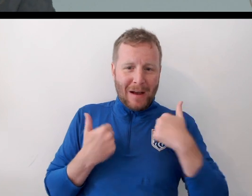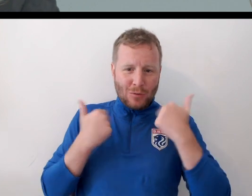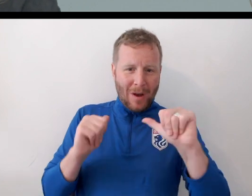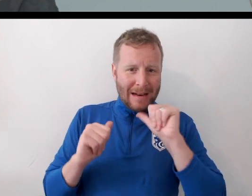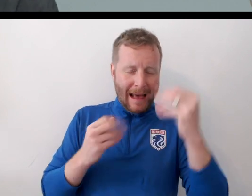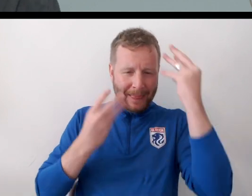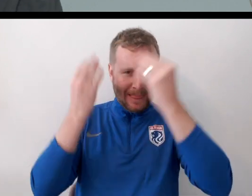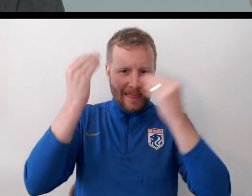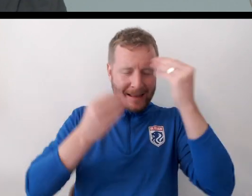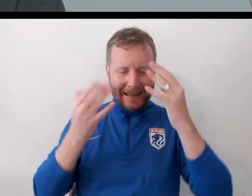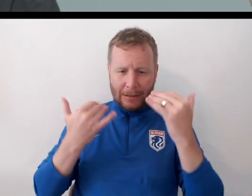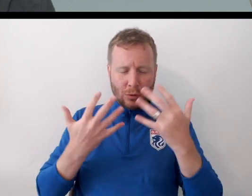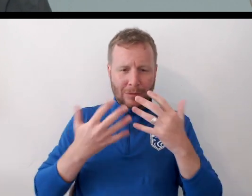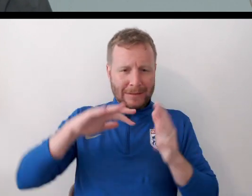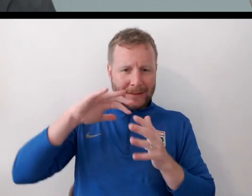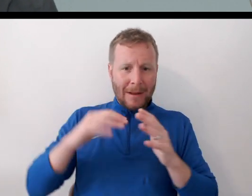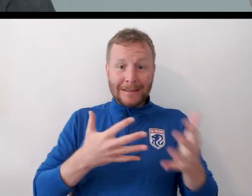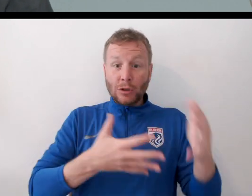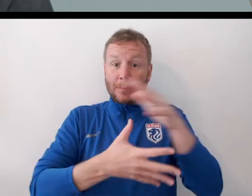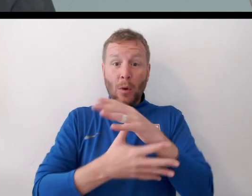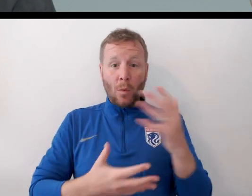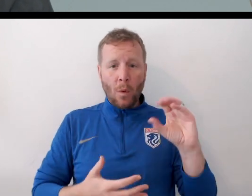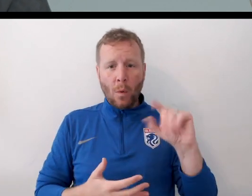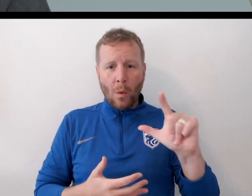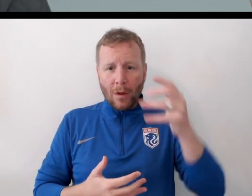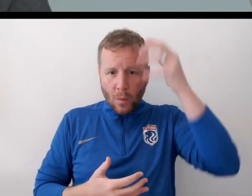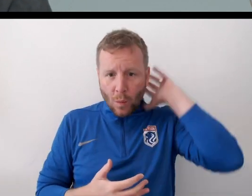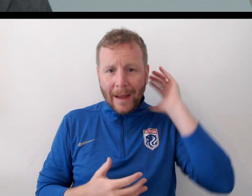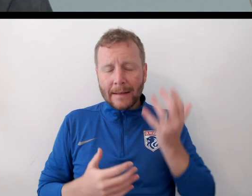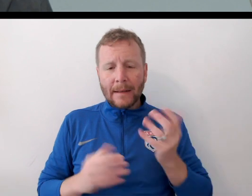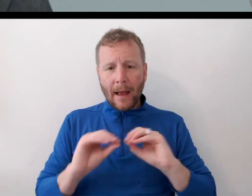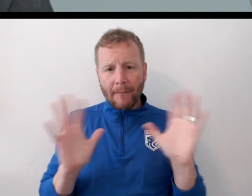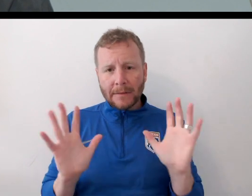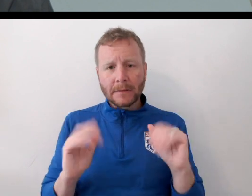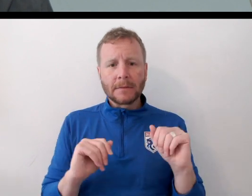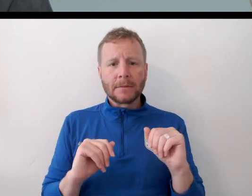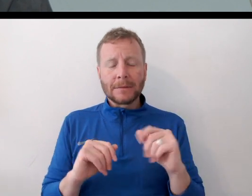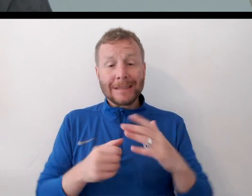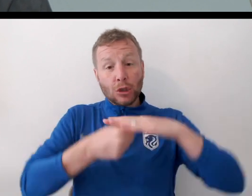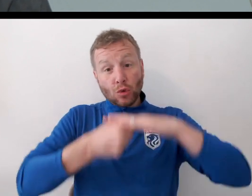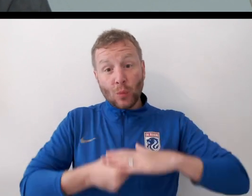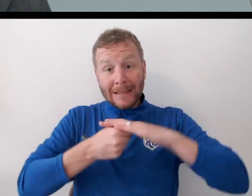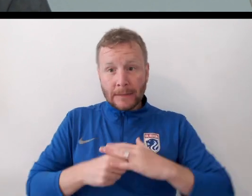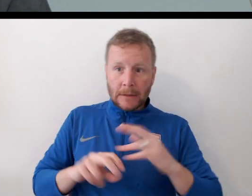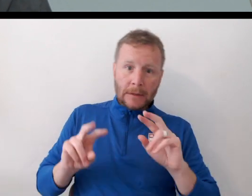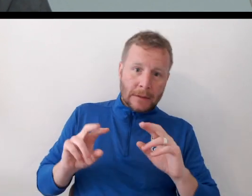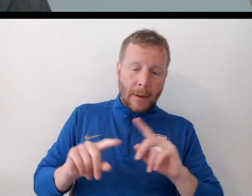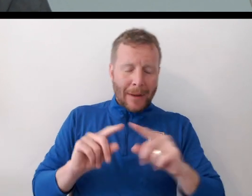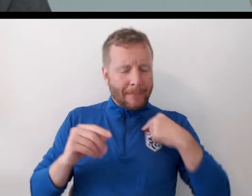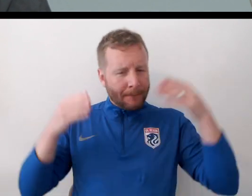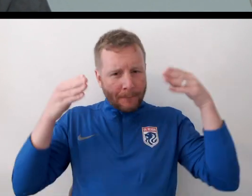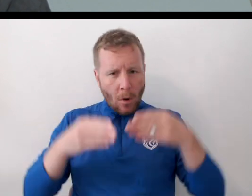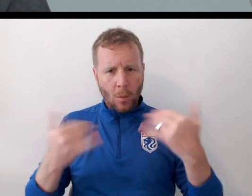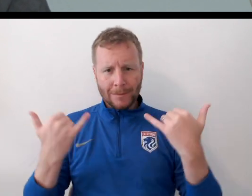think my priority is definitely the rain. I think, it obviously is stressful, but I